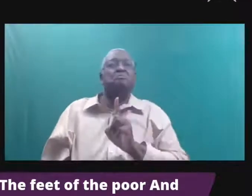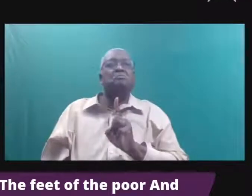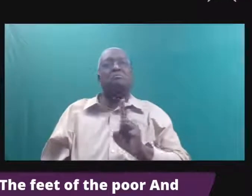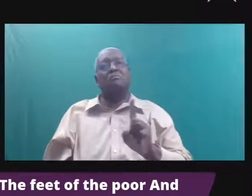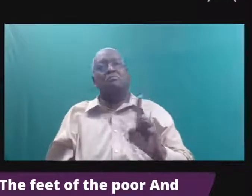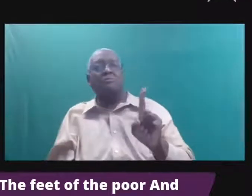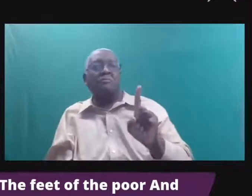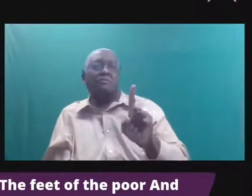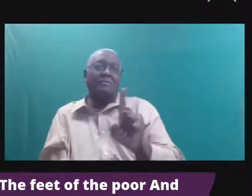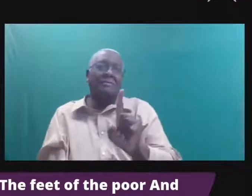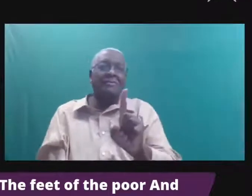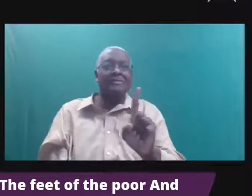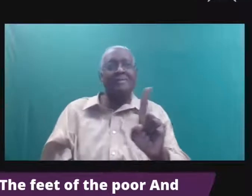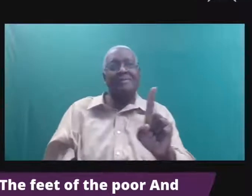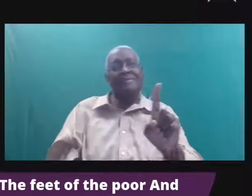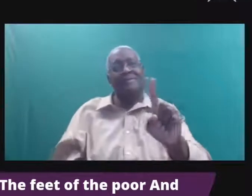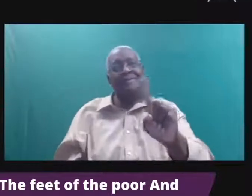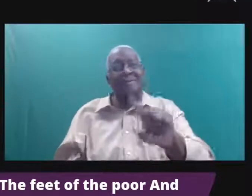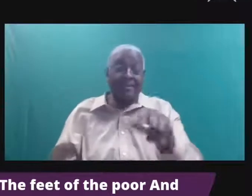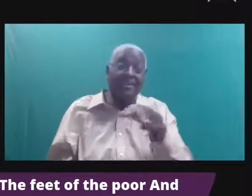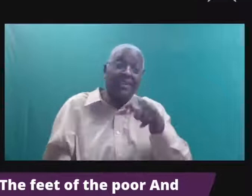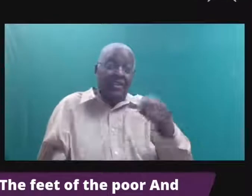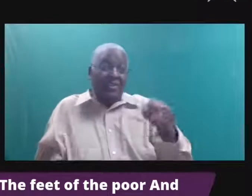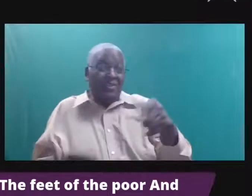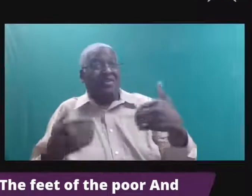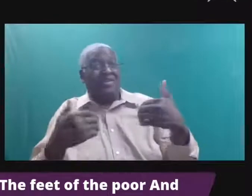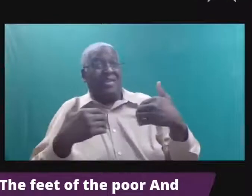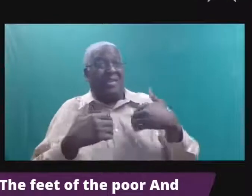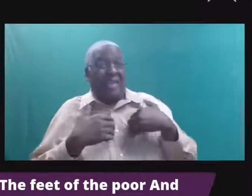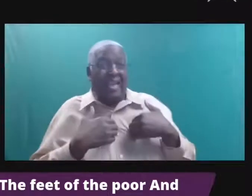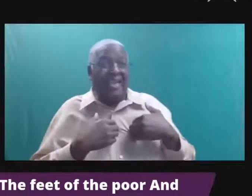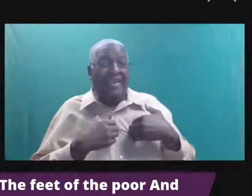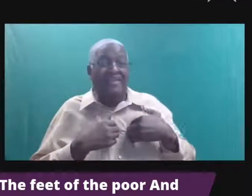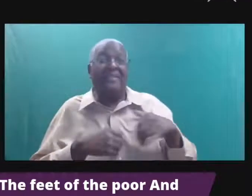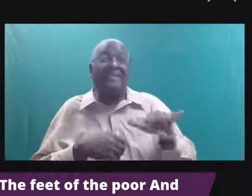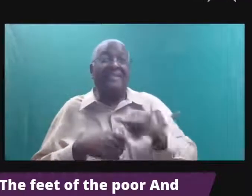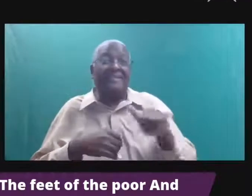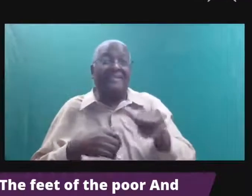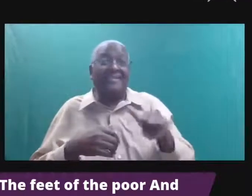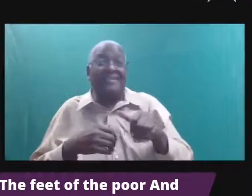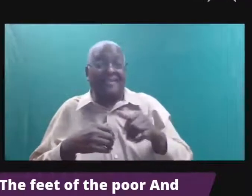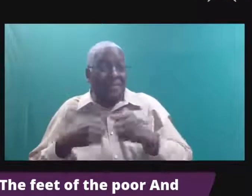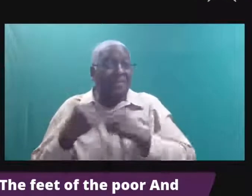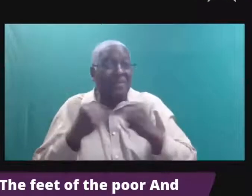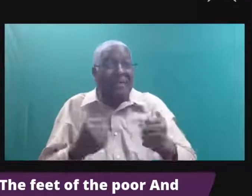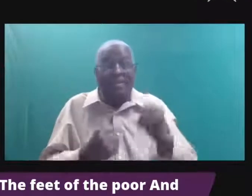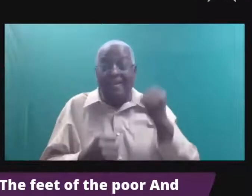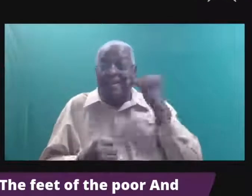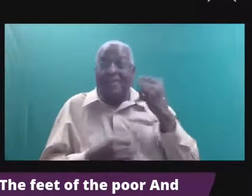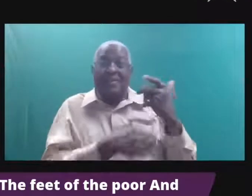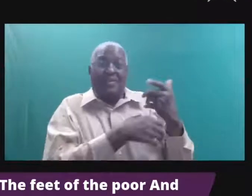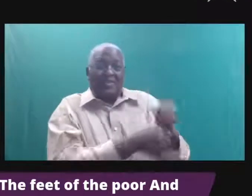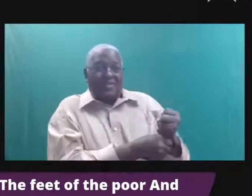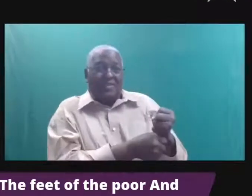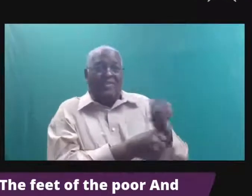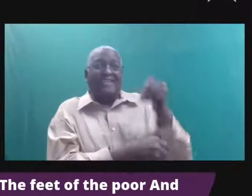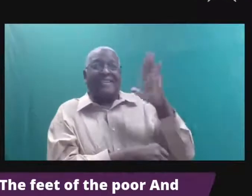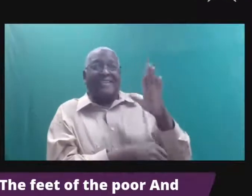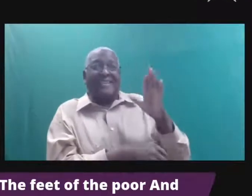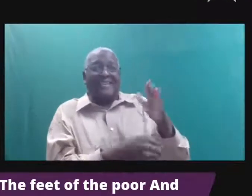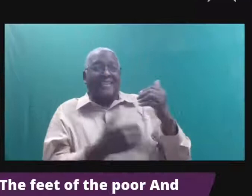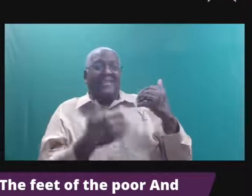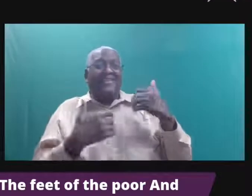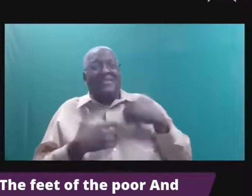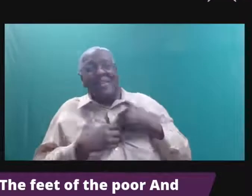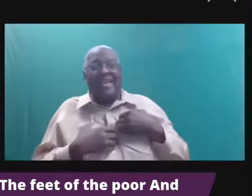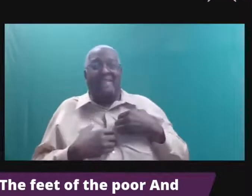you're a child of God. You have that same God-given ability if you just trust God. You can have swag in the storm. Oh